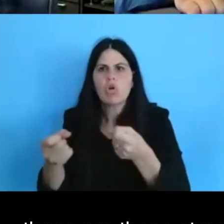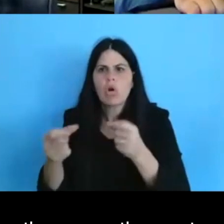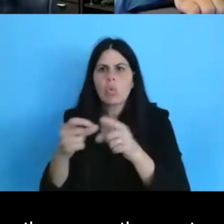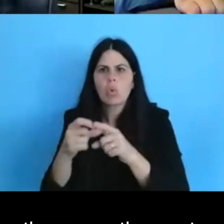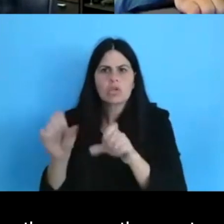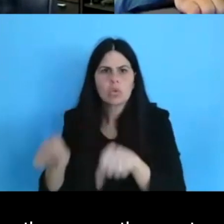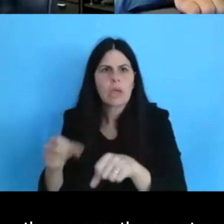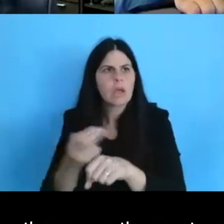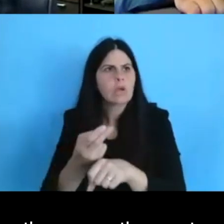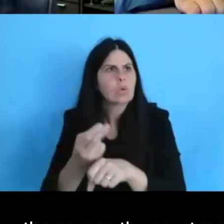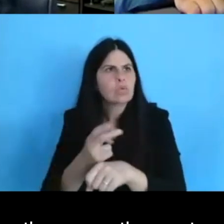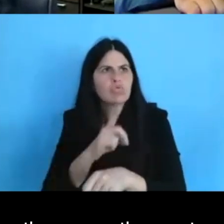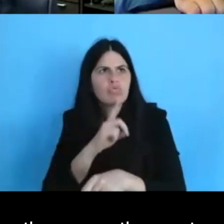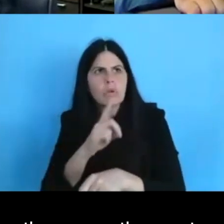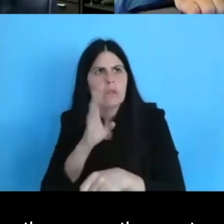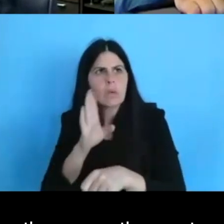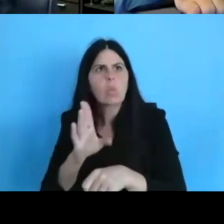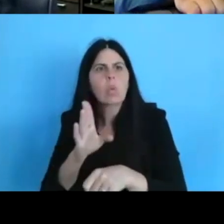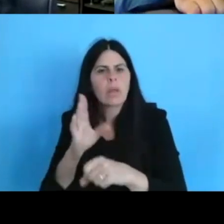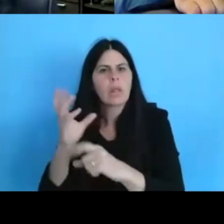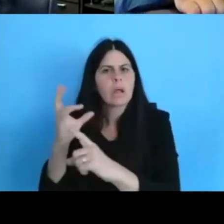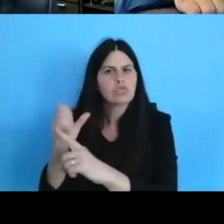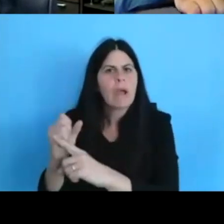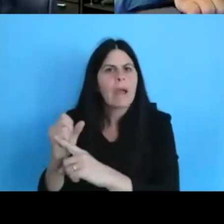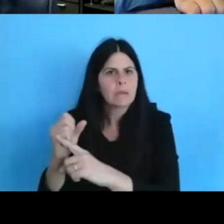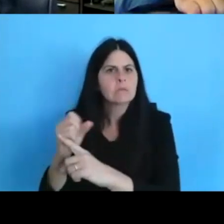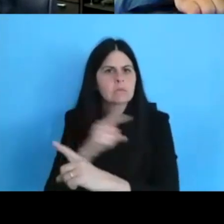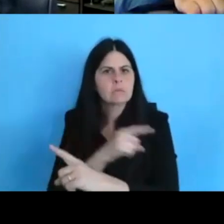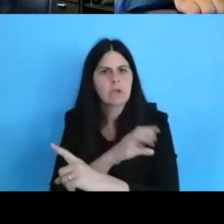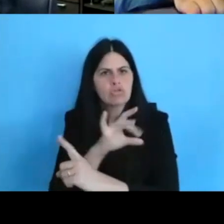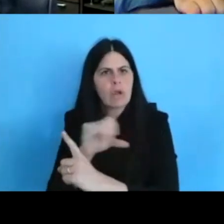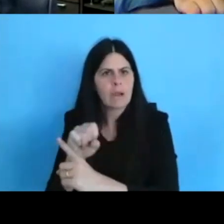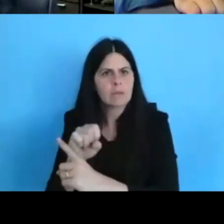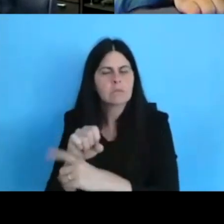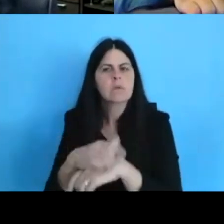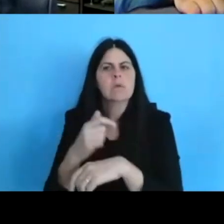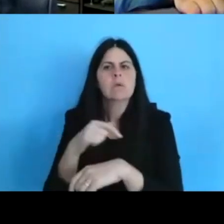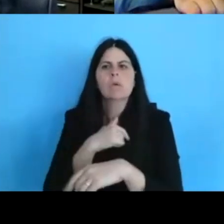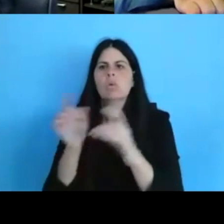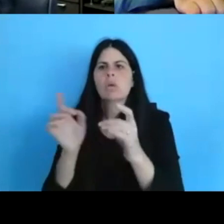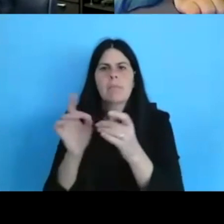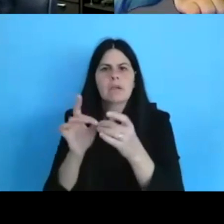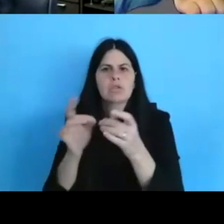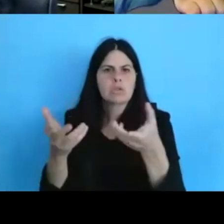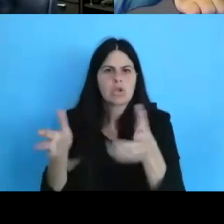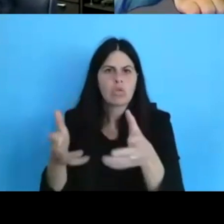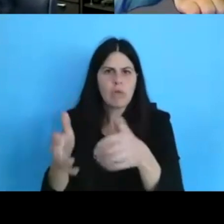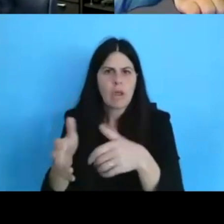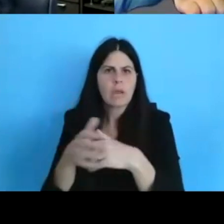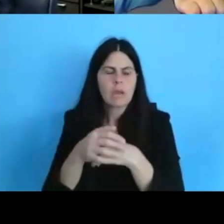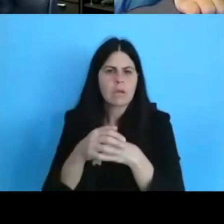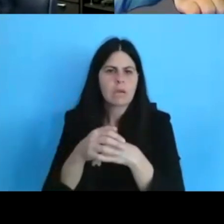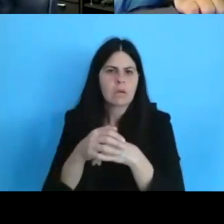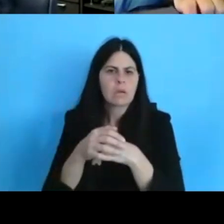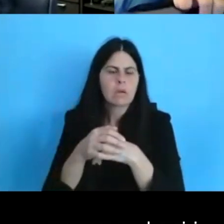will attract a veteran. And again, since we mentioned that already, Mike, pairing them, affinity